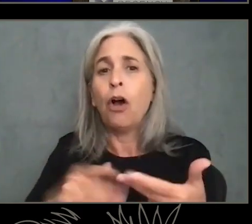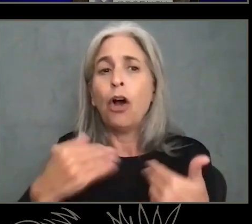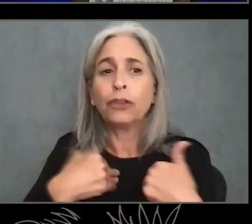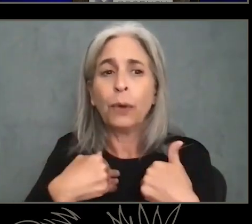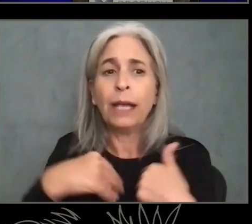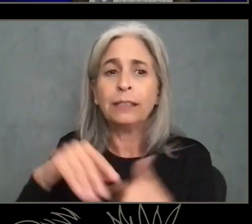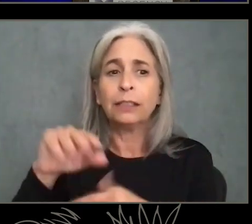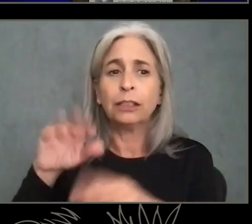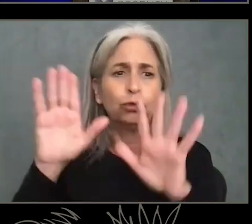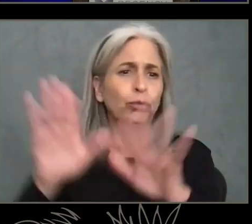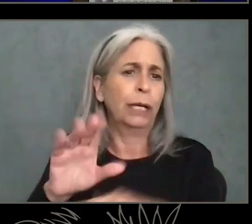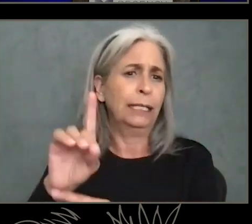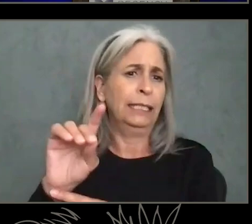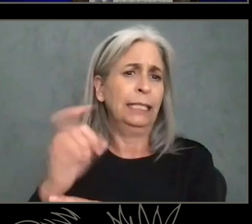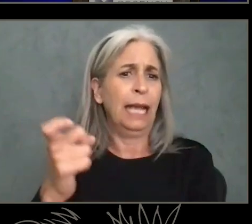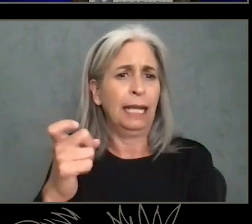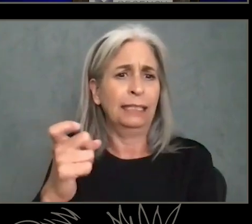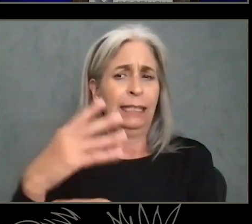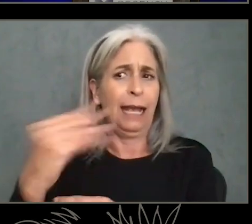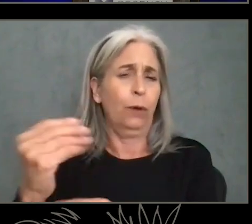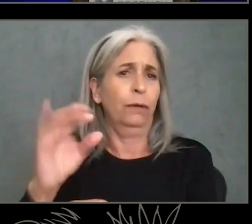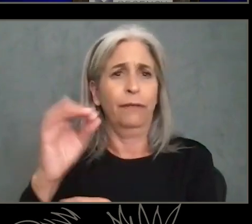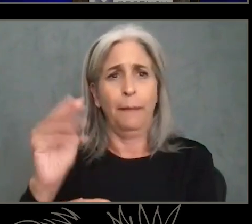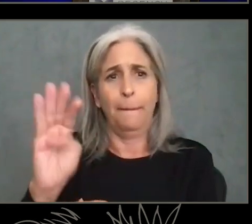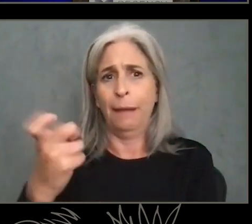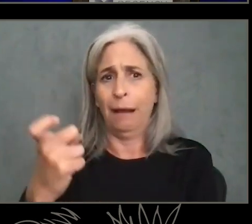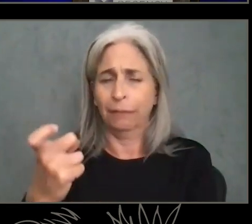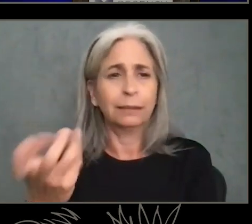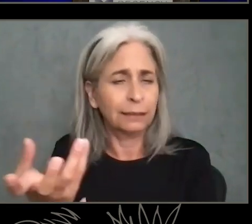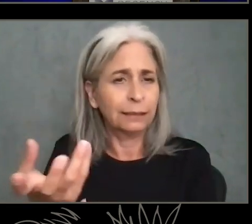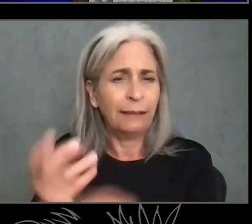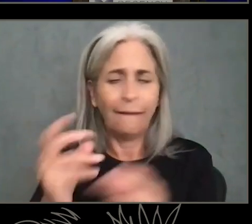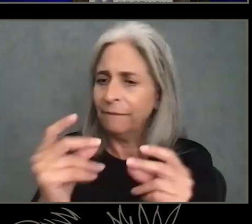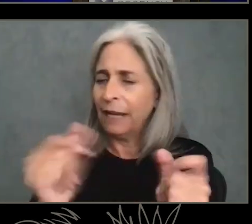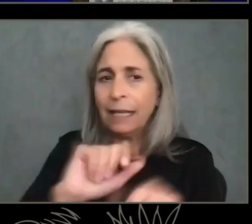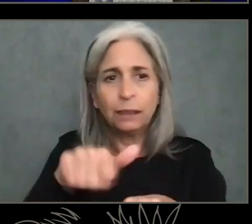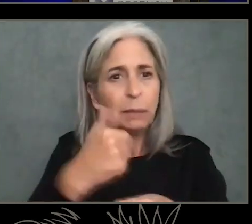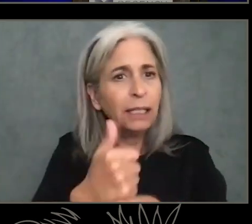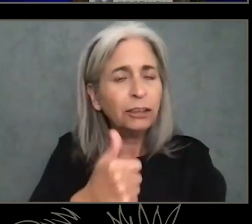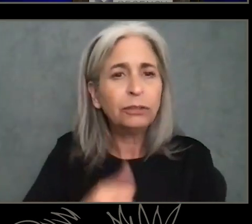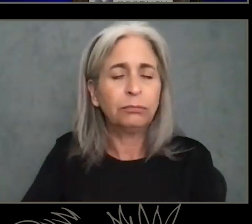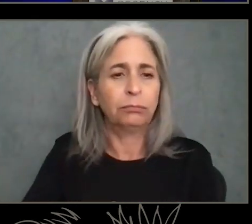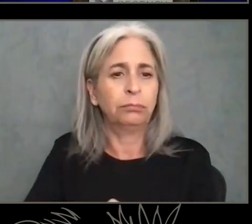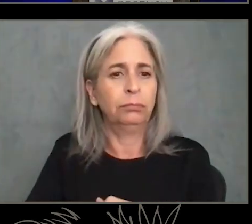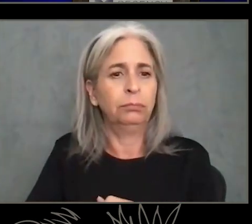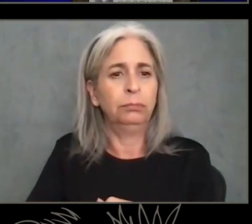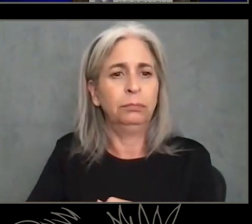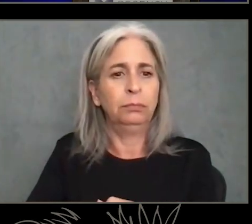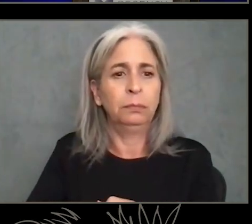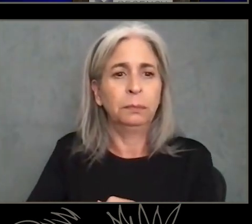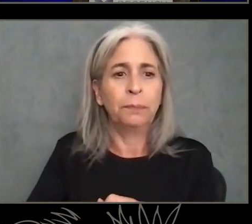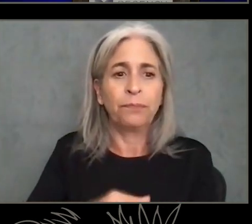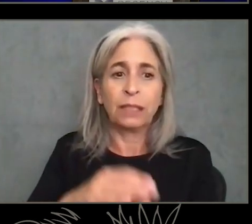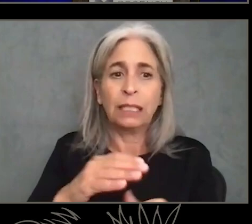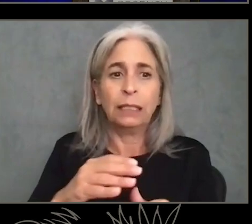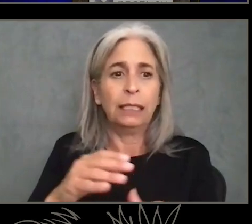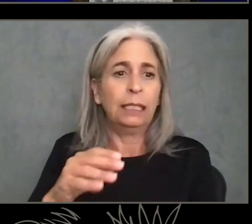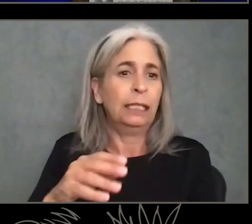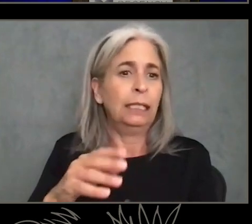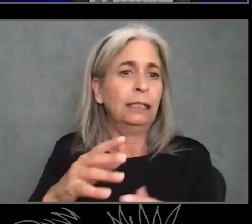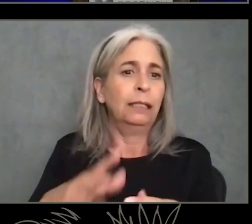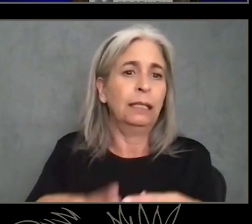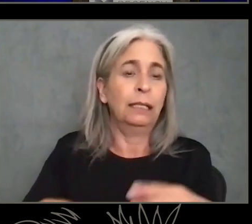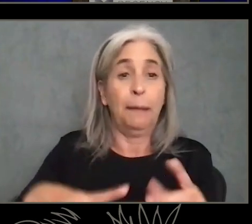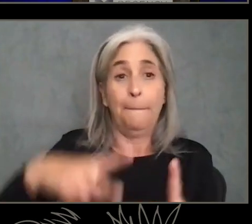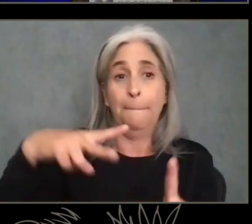has great developer experience out of the box, fast builds, extensibility of